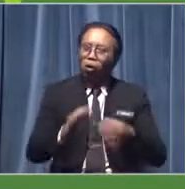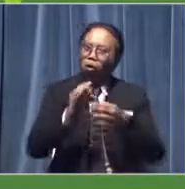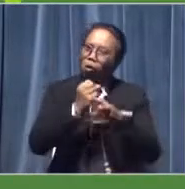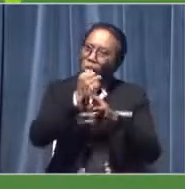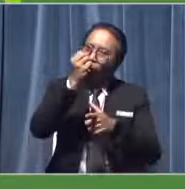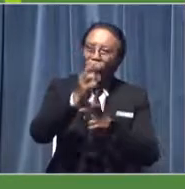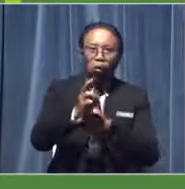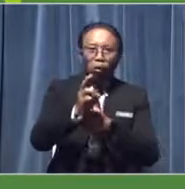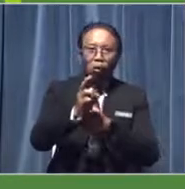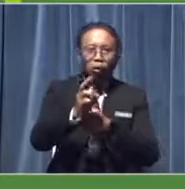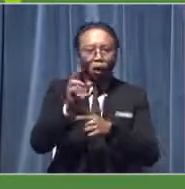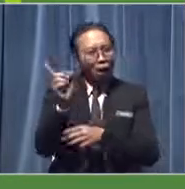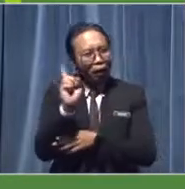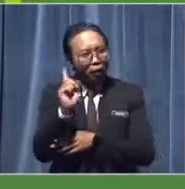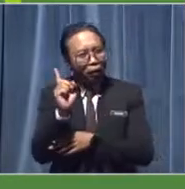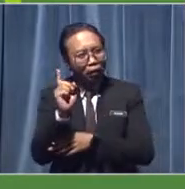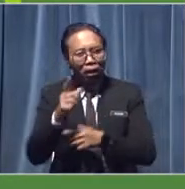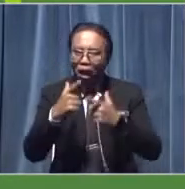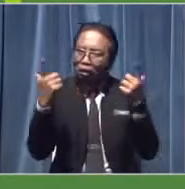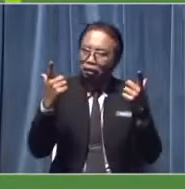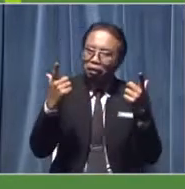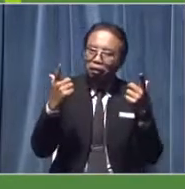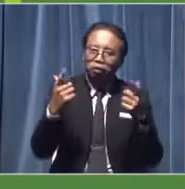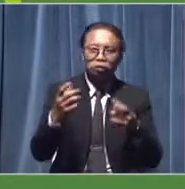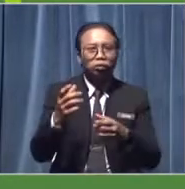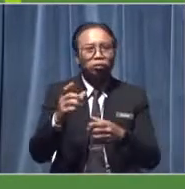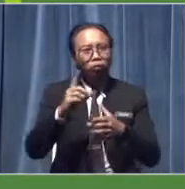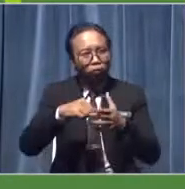source to charge a capacitor.